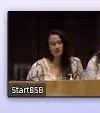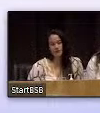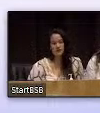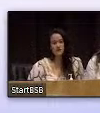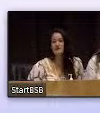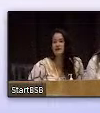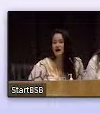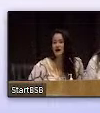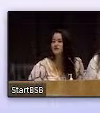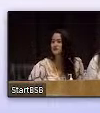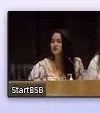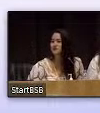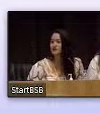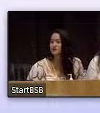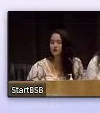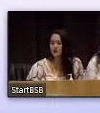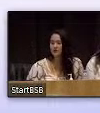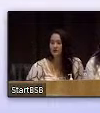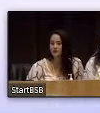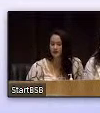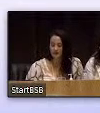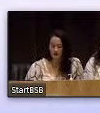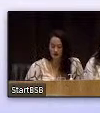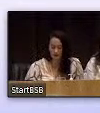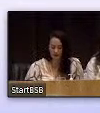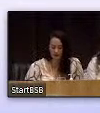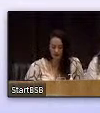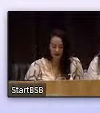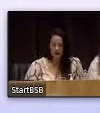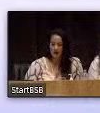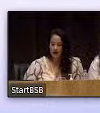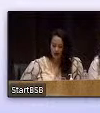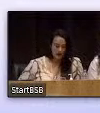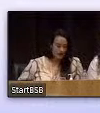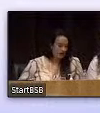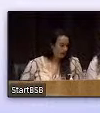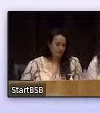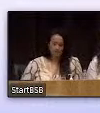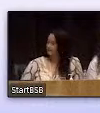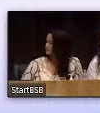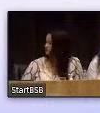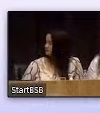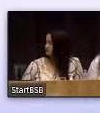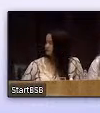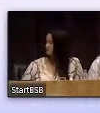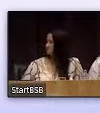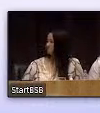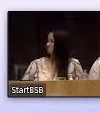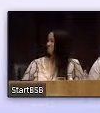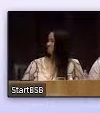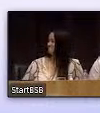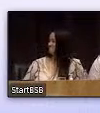have acted in the most serious moments during the pandemic.